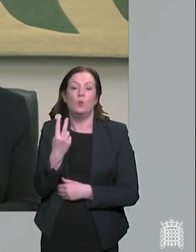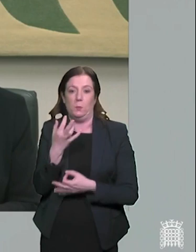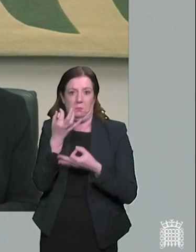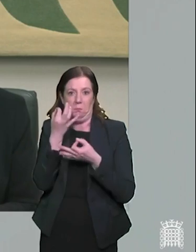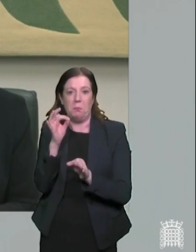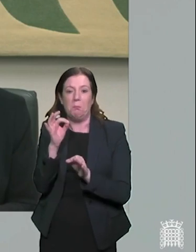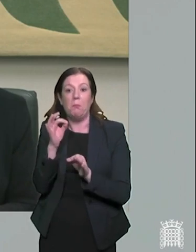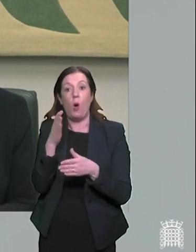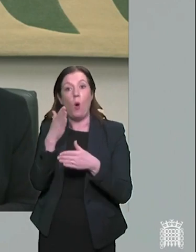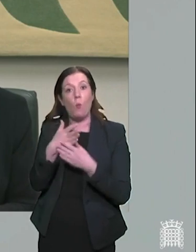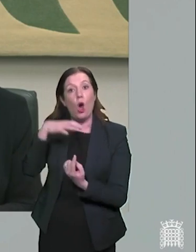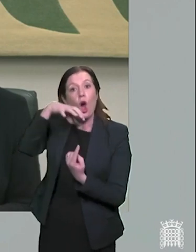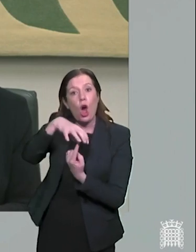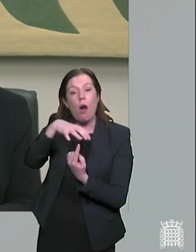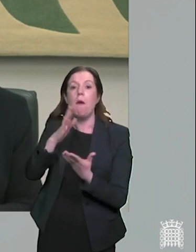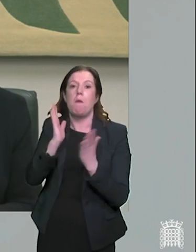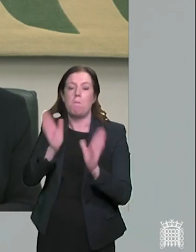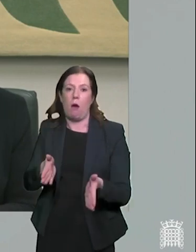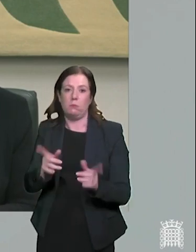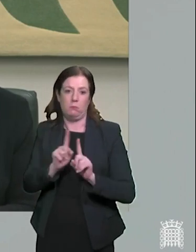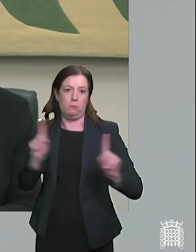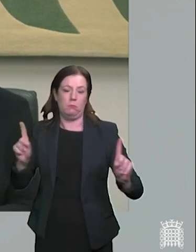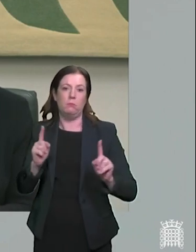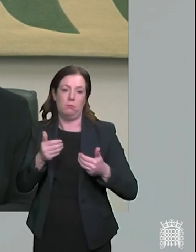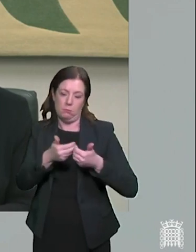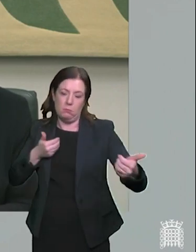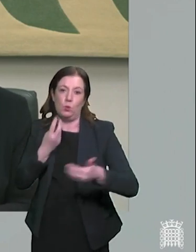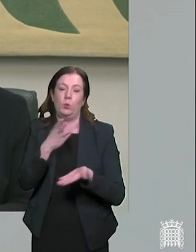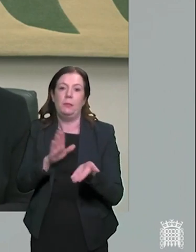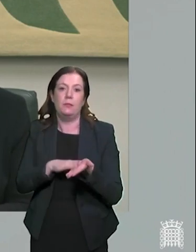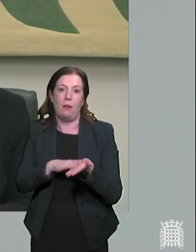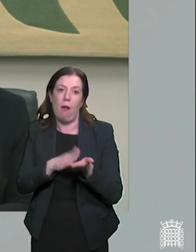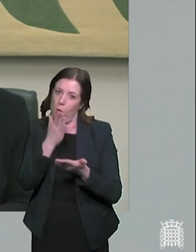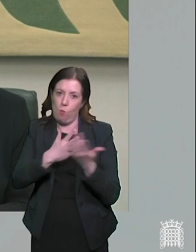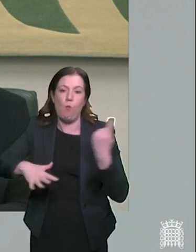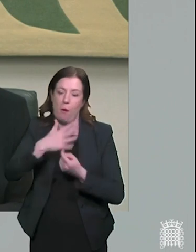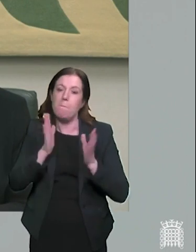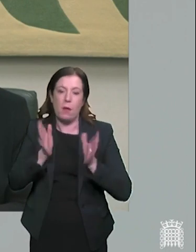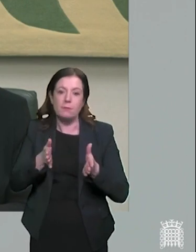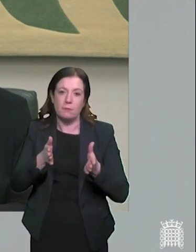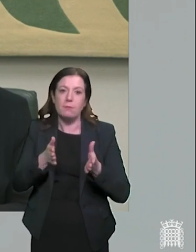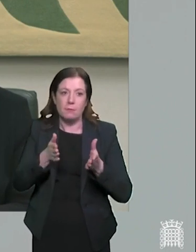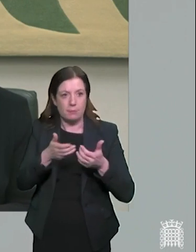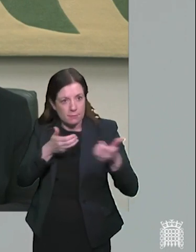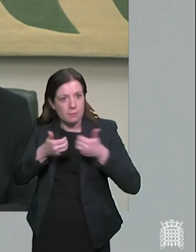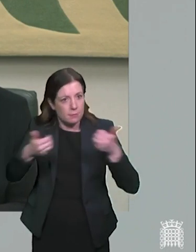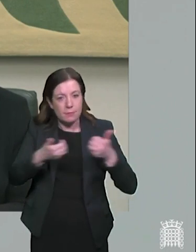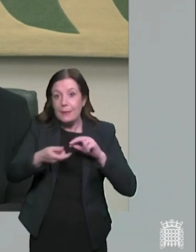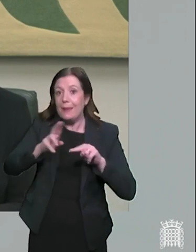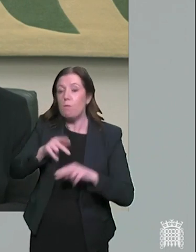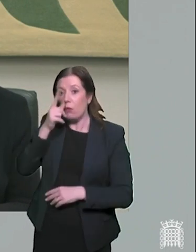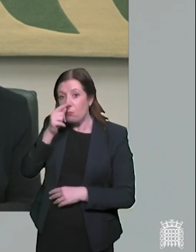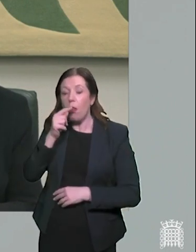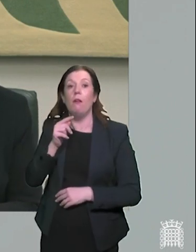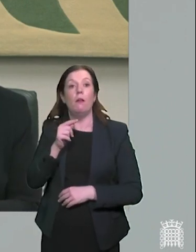workplace guidance stated that there should be social distancing of 2 metres in the workplace wherever possible, and that only absolutely